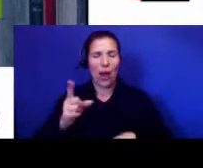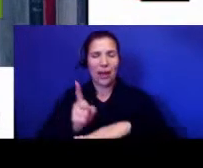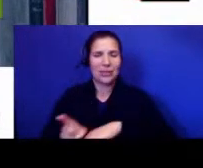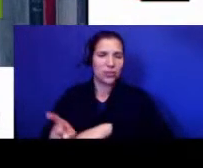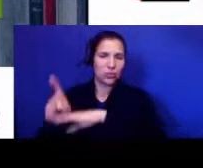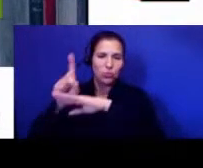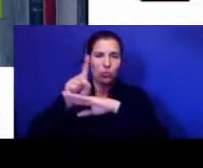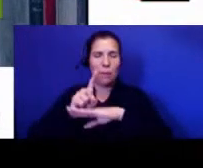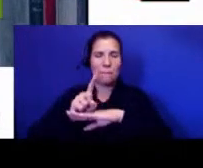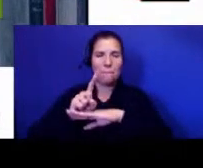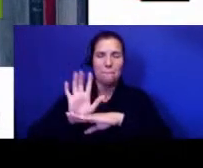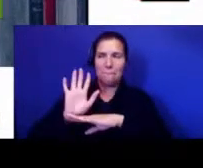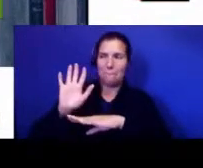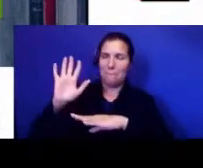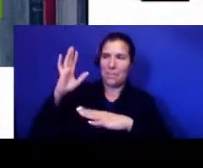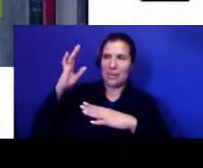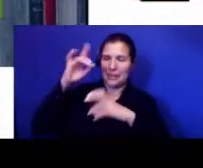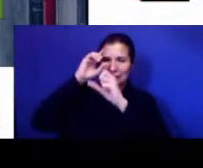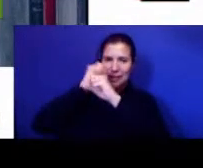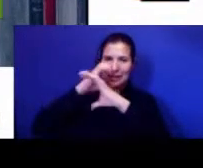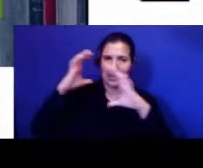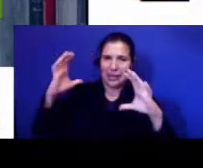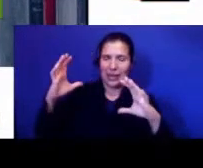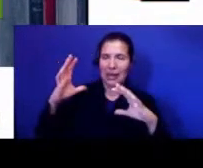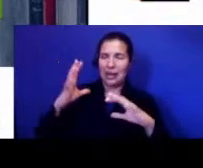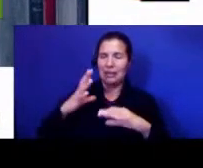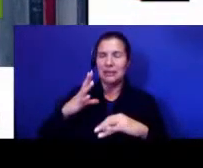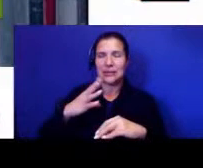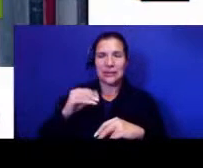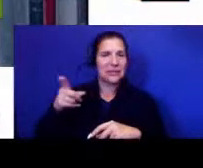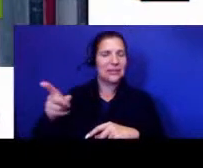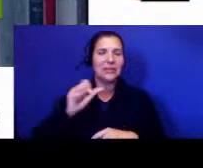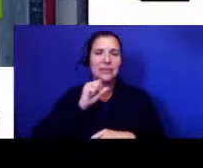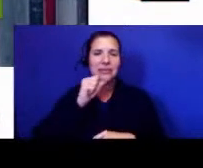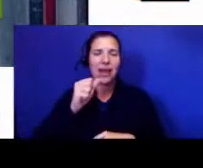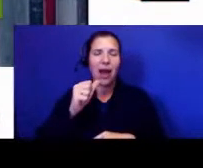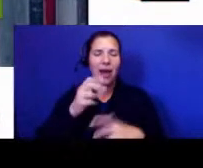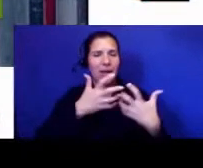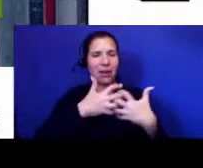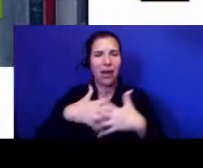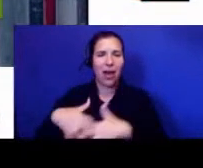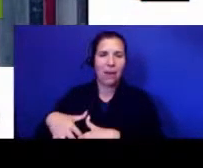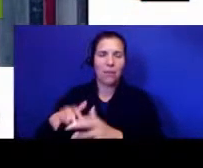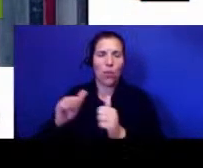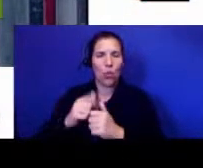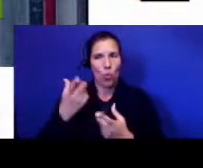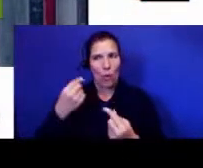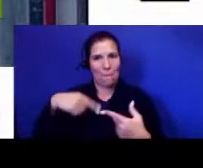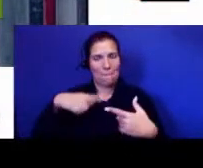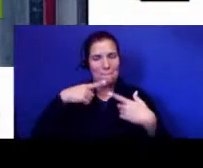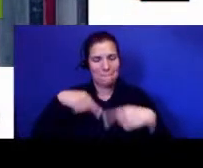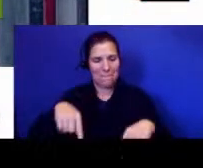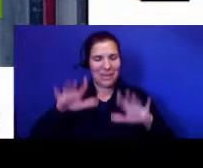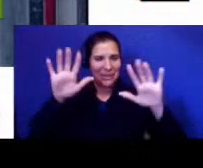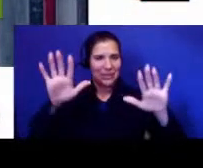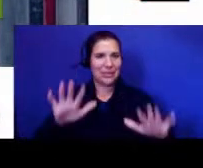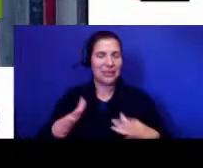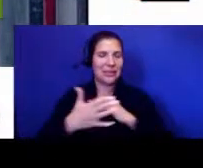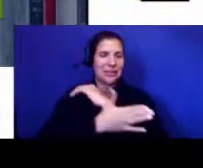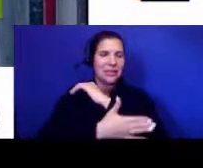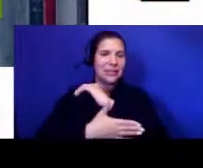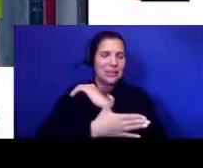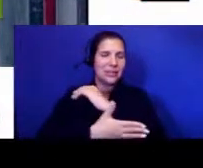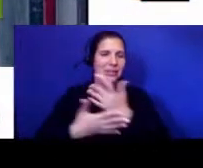and far-right ideologies that are not in alignment with what makes this country great, which